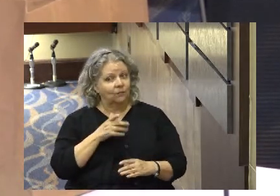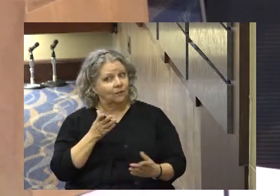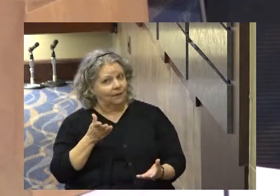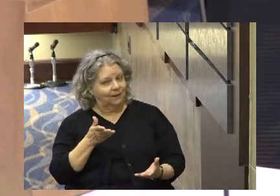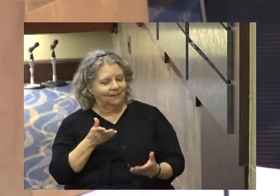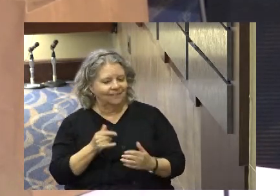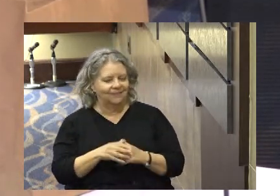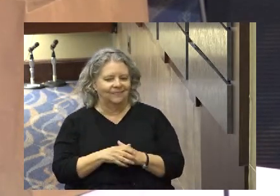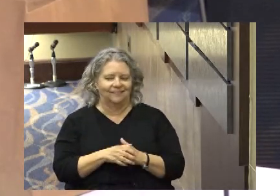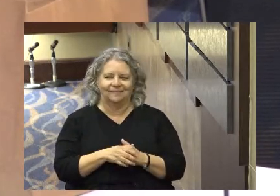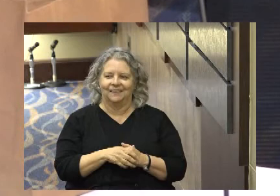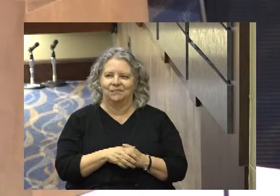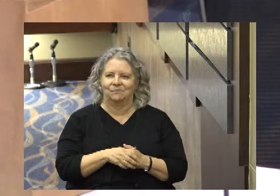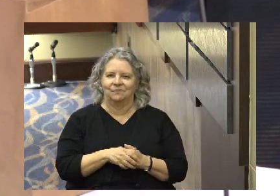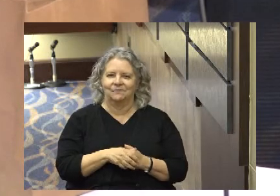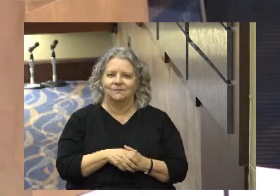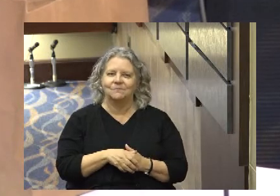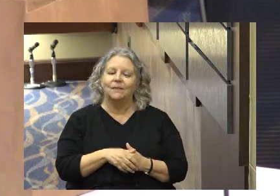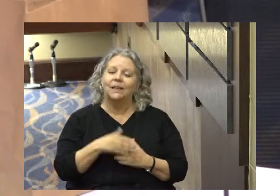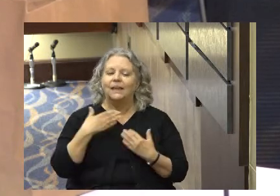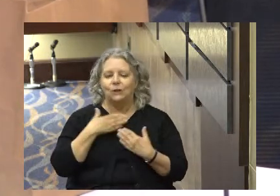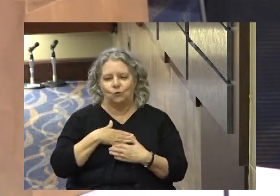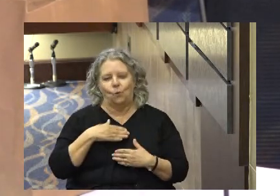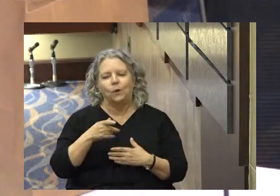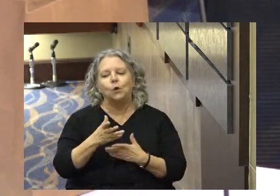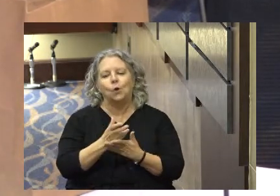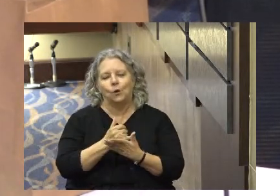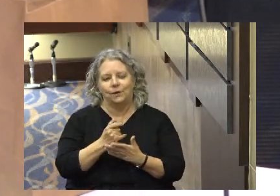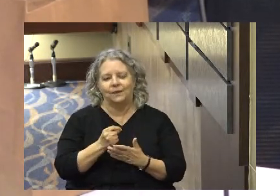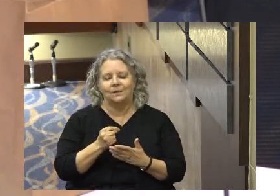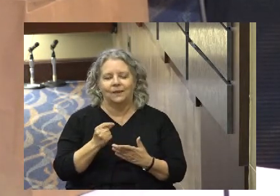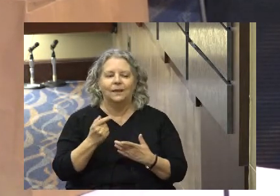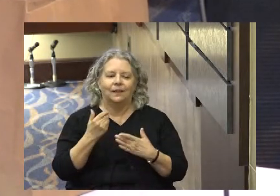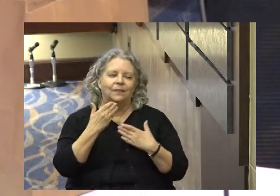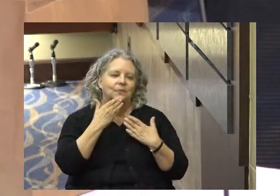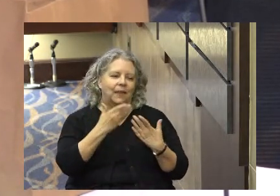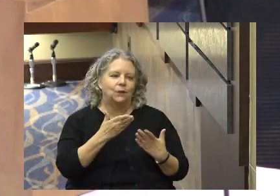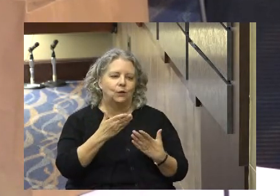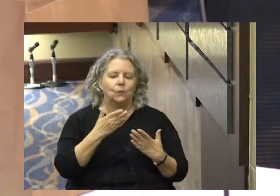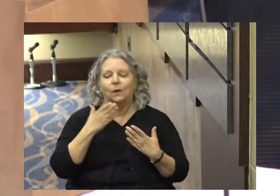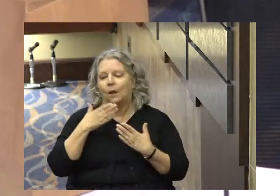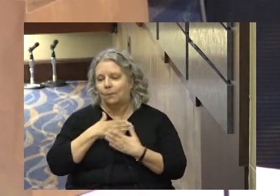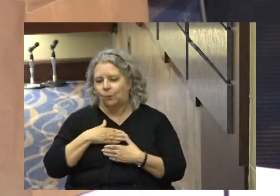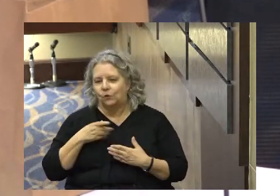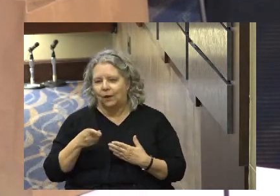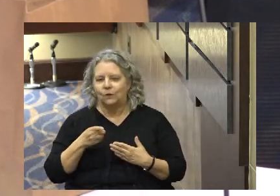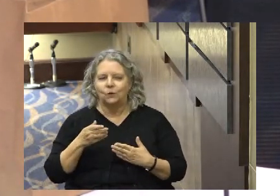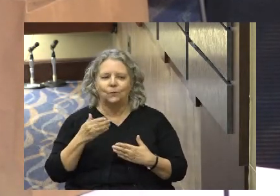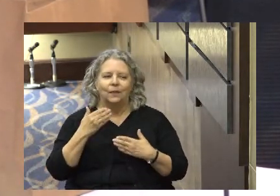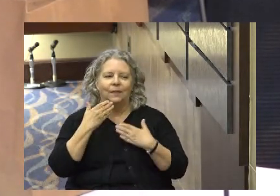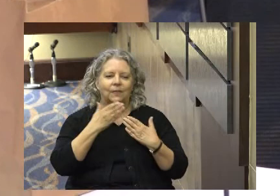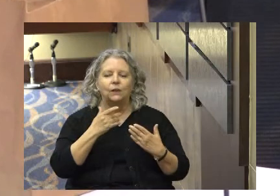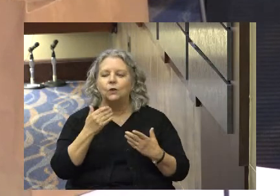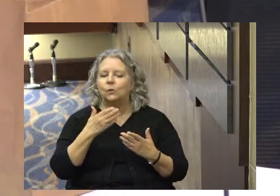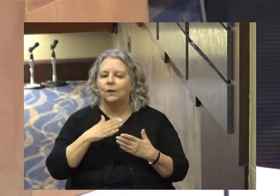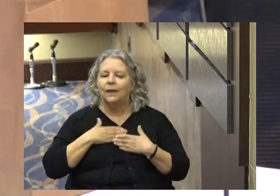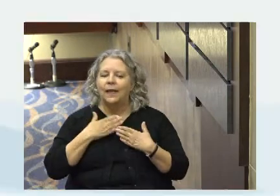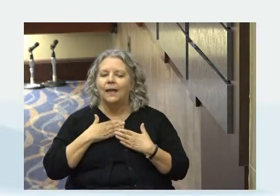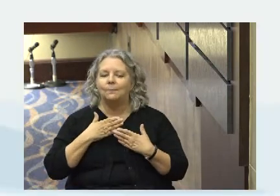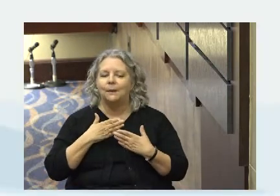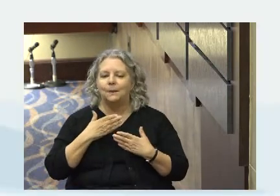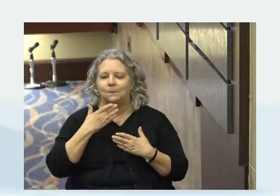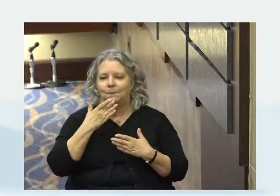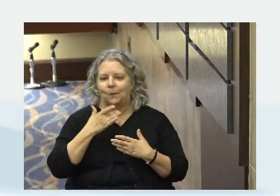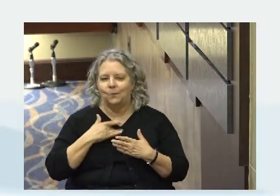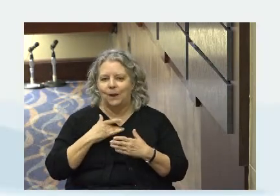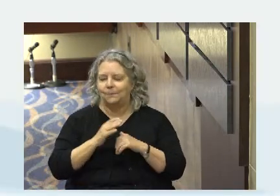presentation. enjoy, you've earned it. Well, thank We you. appreciate you. Thanks, Clint. Happy birthday. Thank you. Happy birthday, Clint. Yes, ma'am,